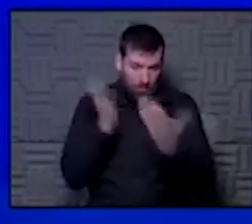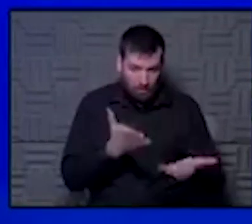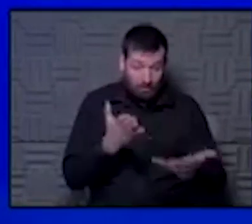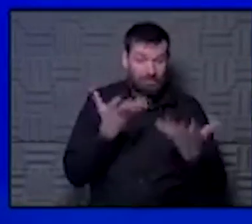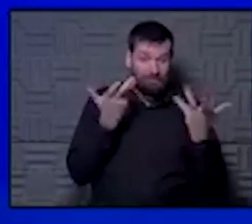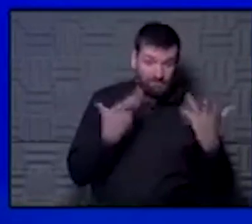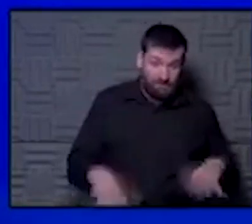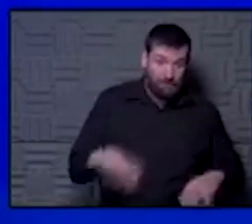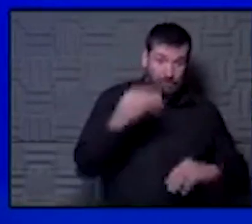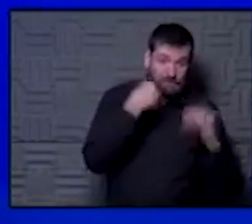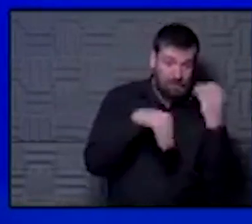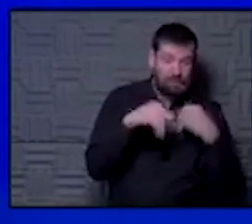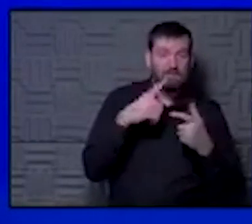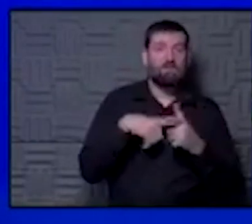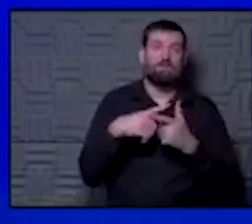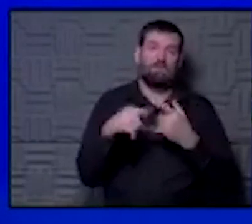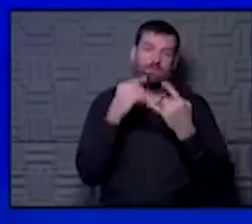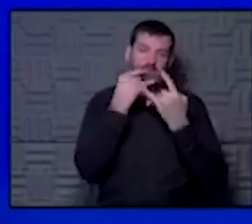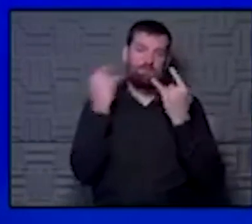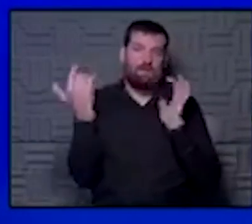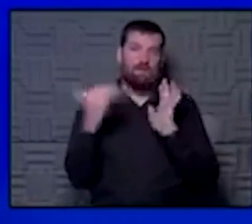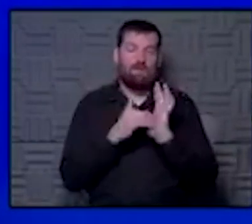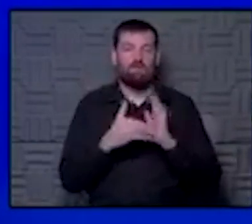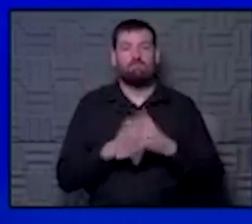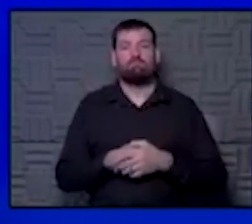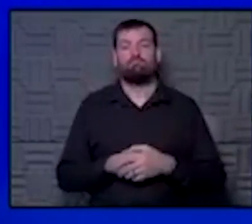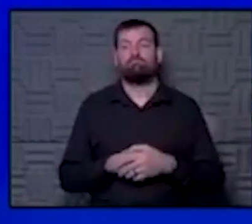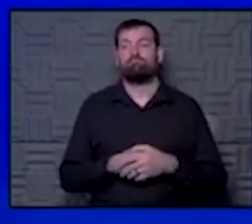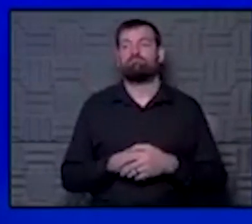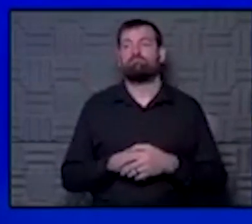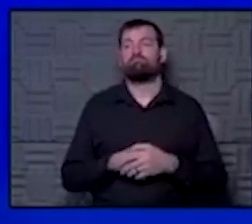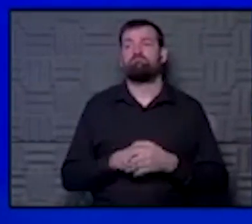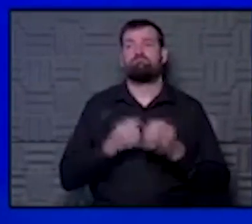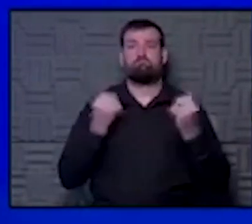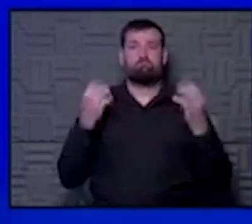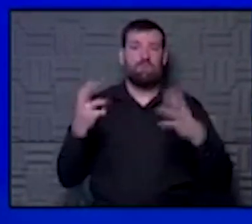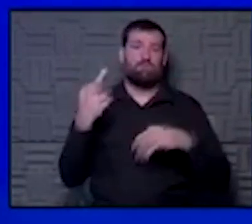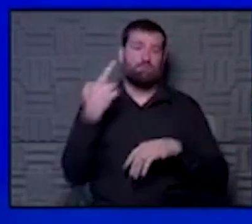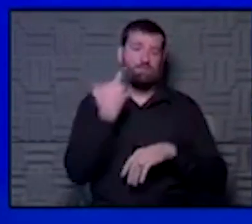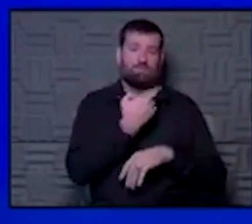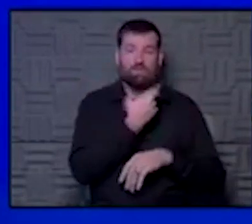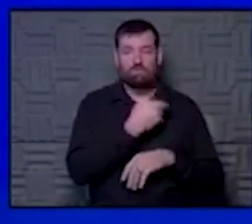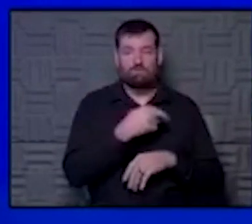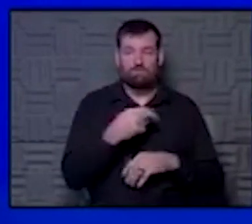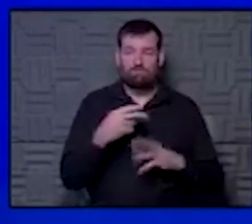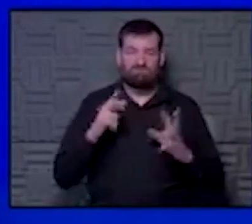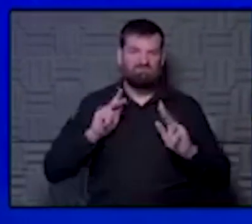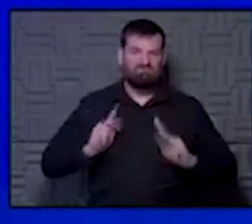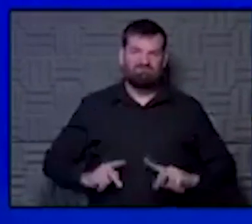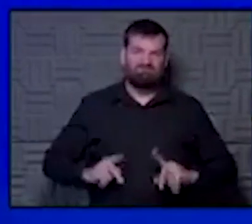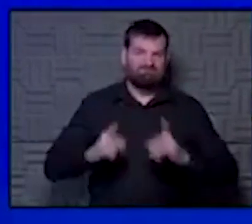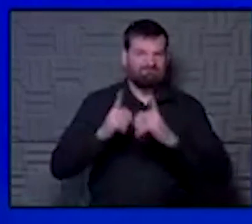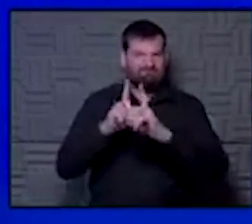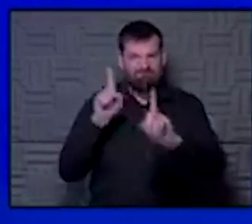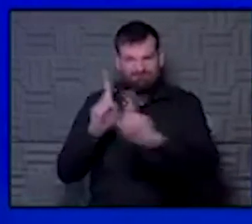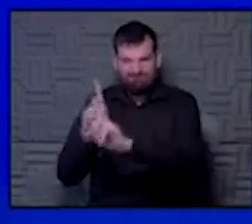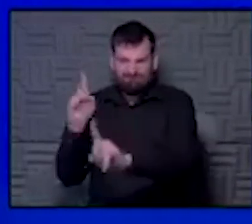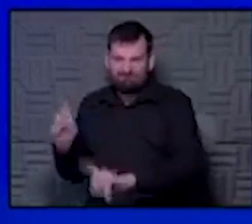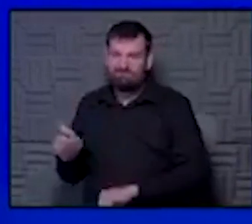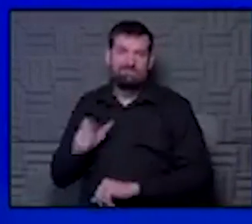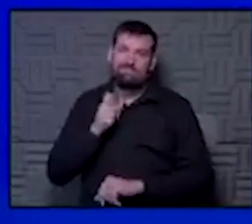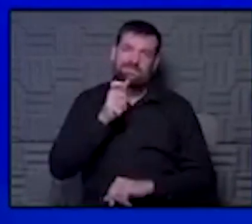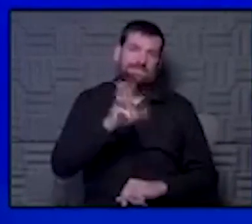back on again. But I think a lot of restaurants, when you look at the physical distancing, it's really not 6 feet apart between every